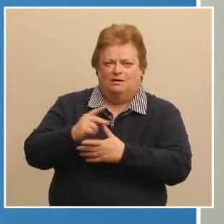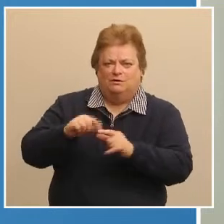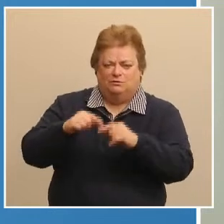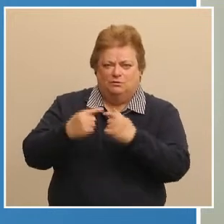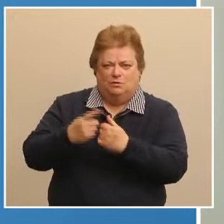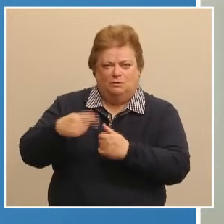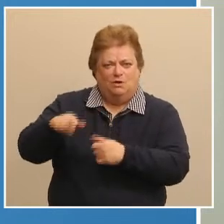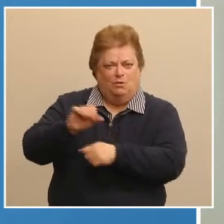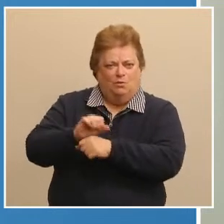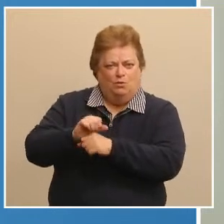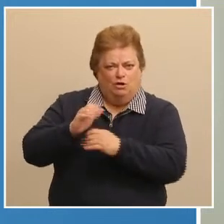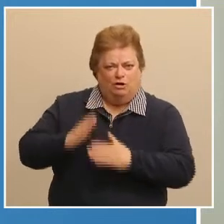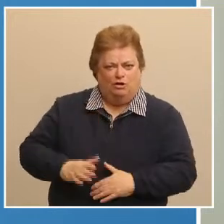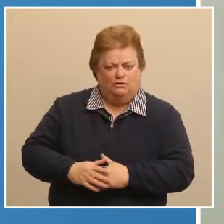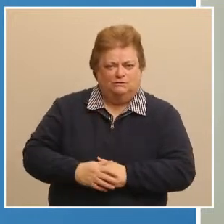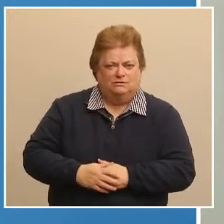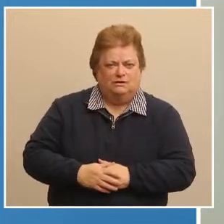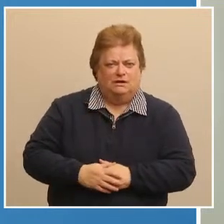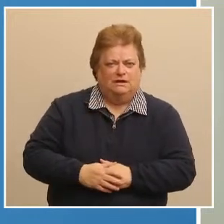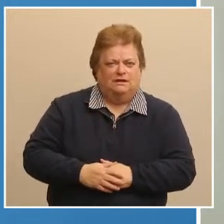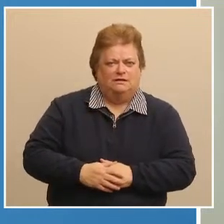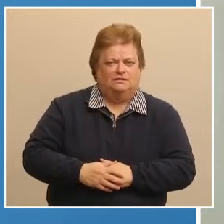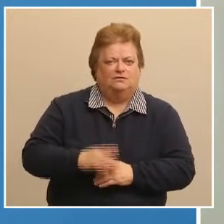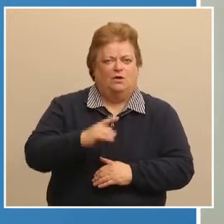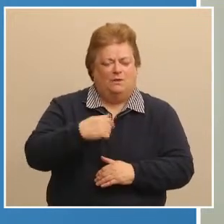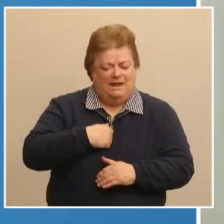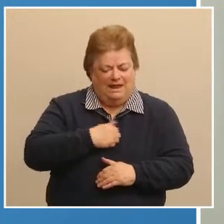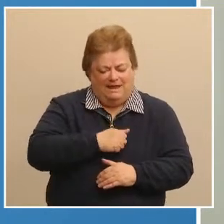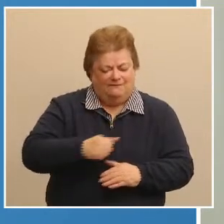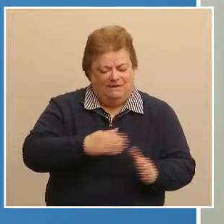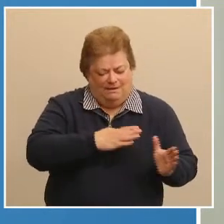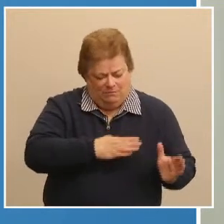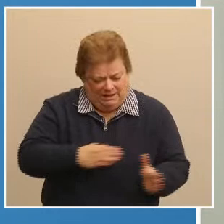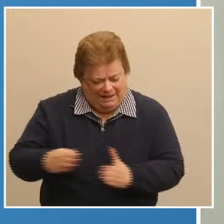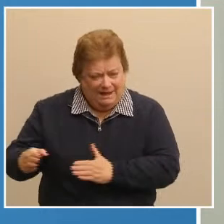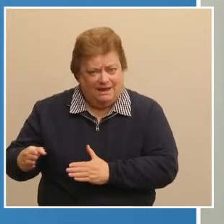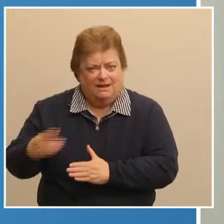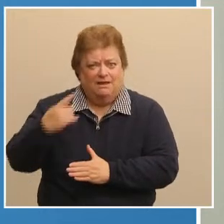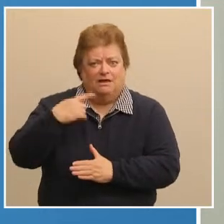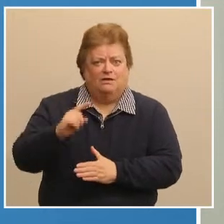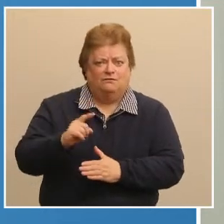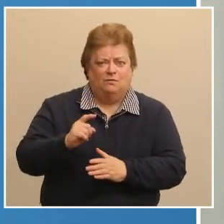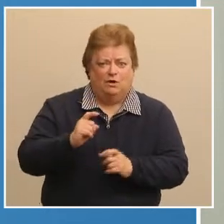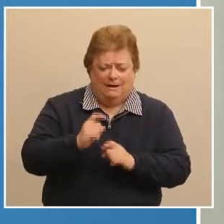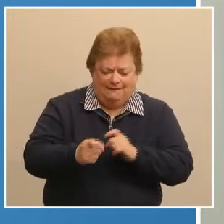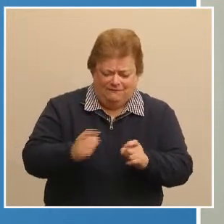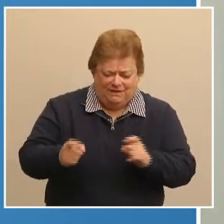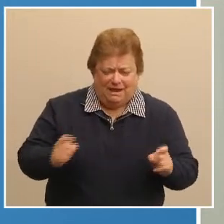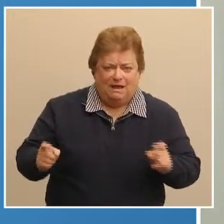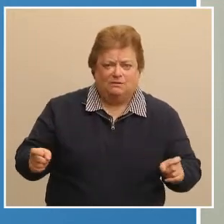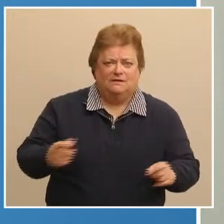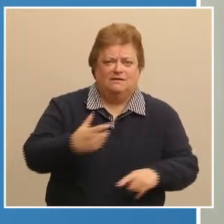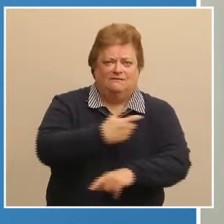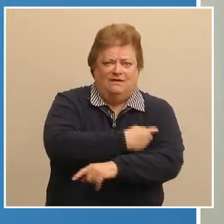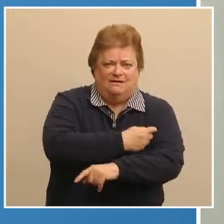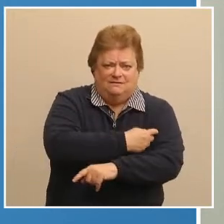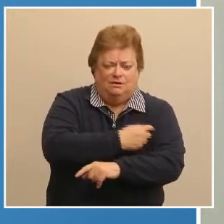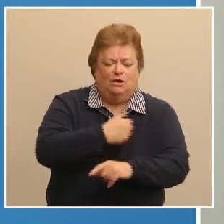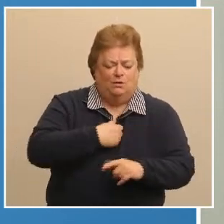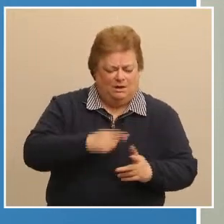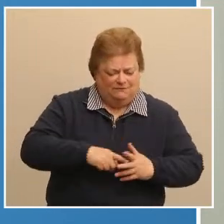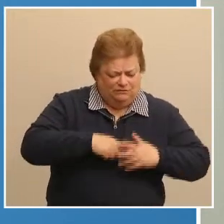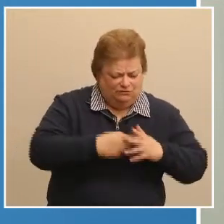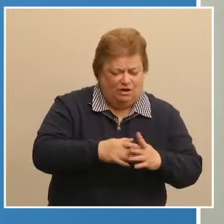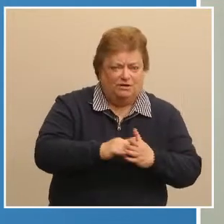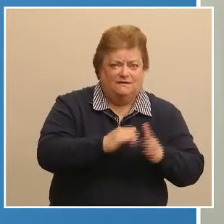of workers. So to sum up, there is a phased plan for administering vaccines. We are implementing that plan, and